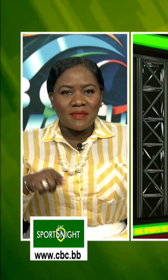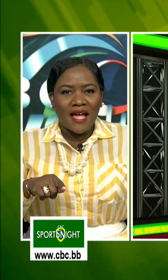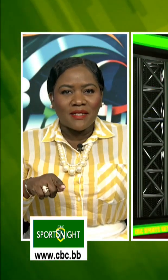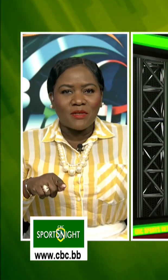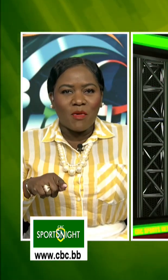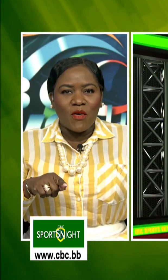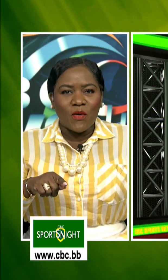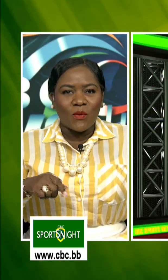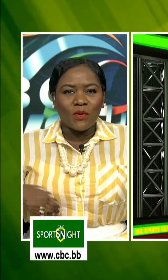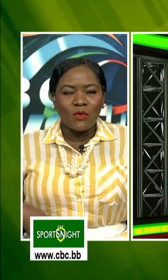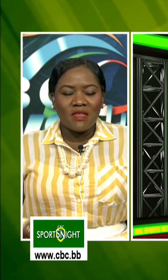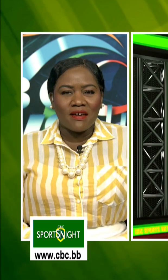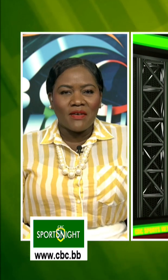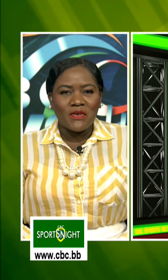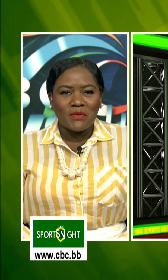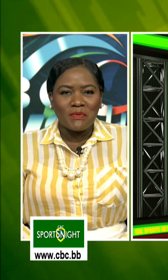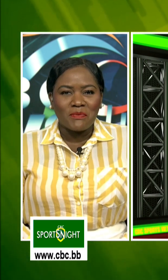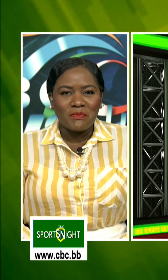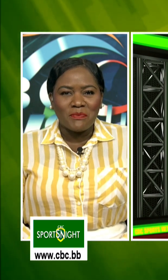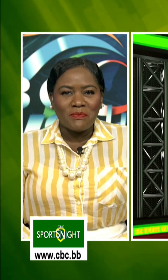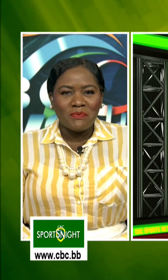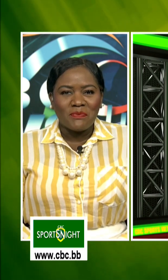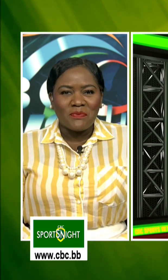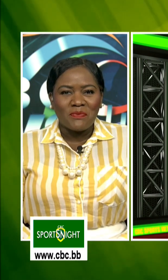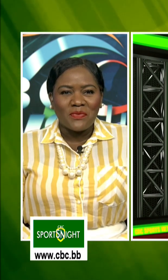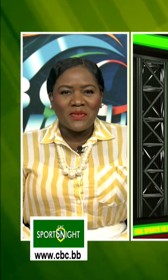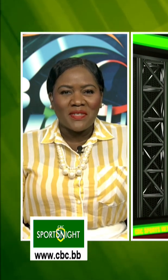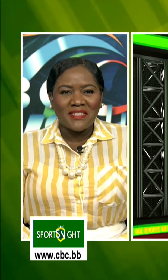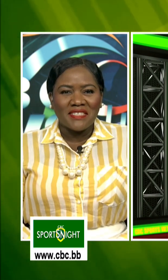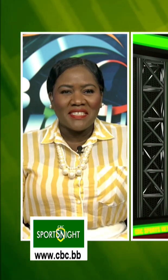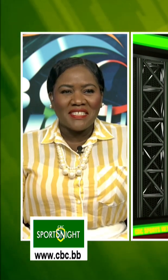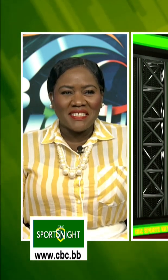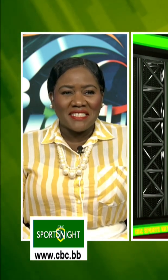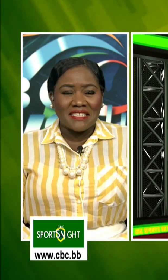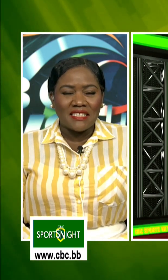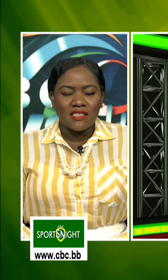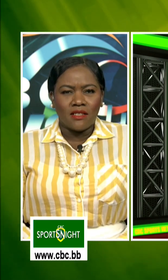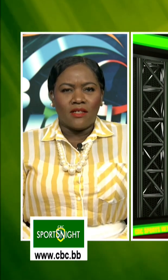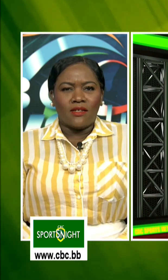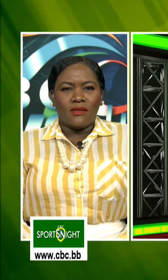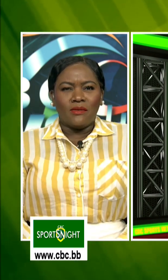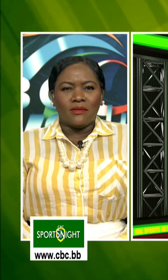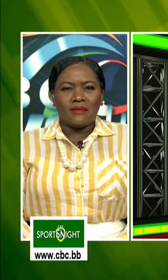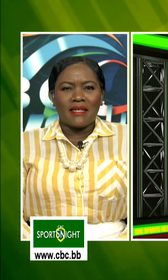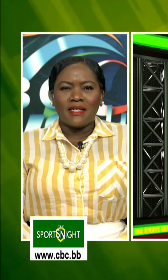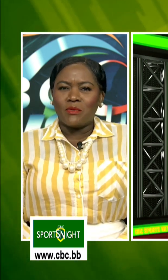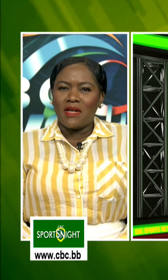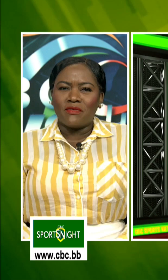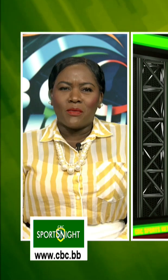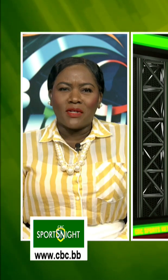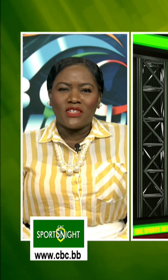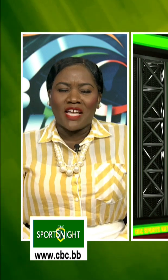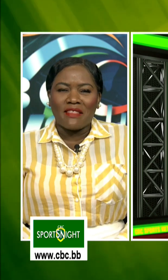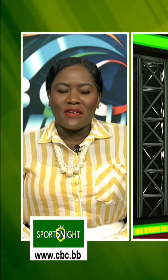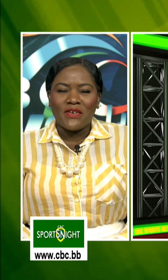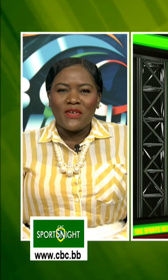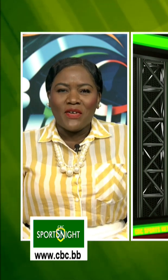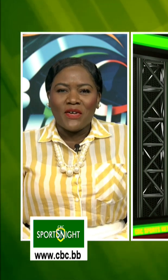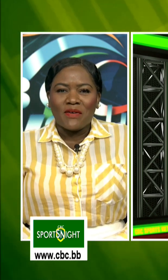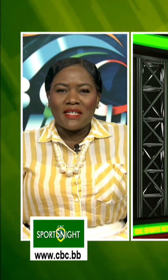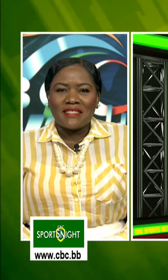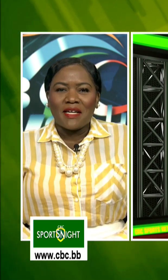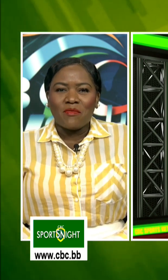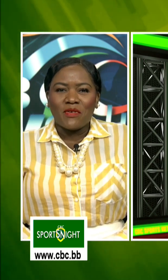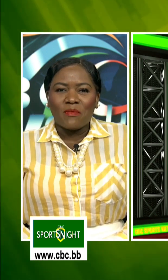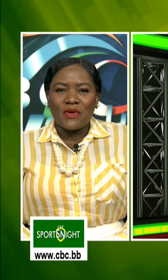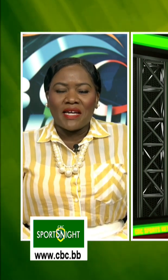at Knapsack tomorrow. Will you be there? No, for the first time in over a decade, I won't be. Oh, I guess we'll have to watch together. Yes.